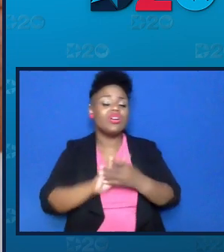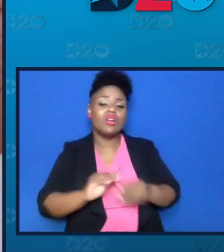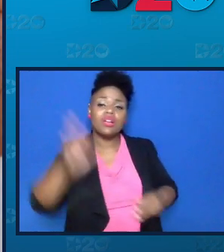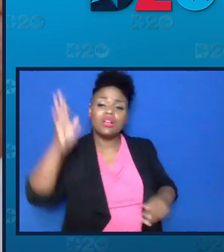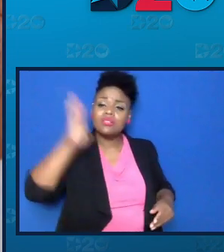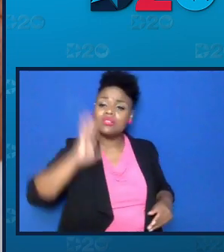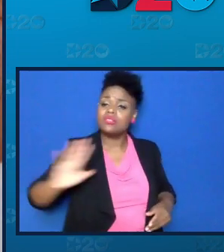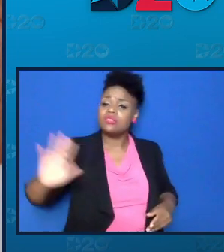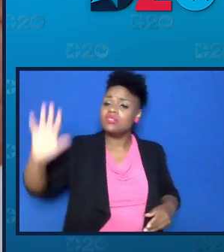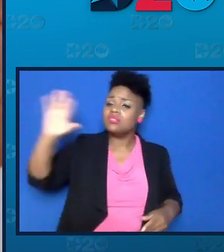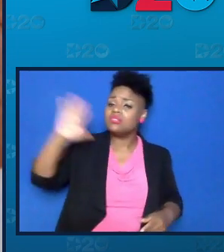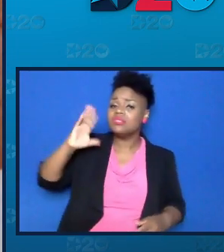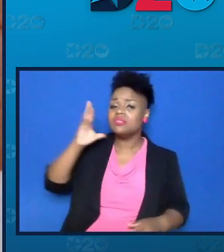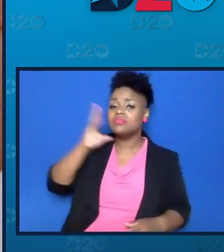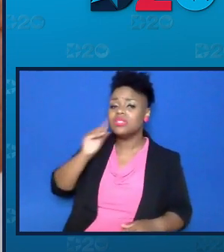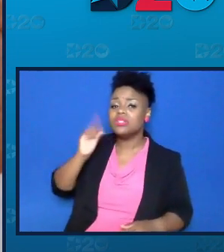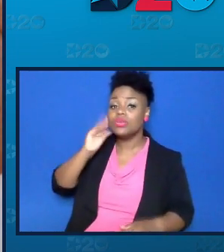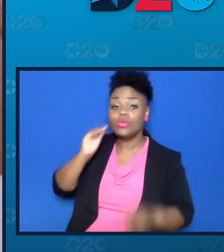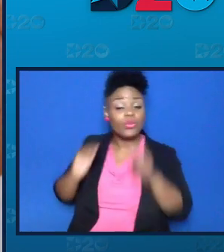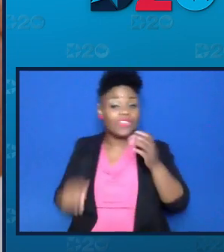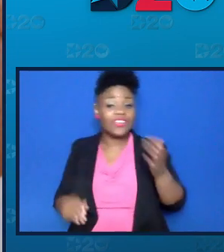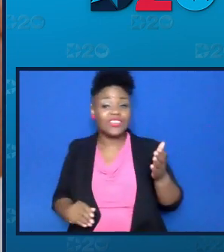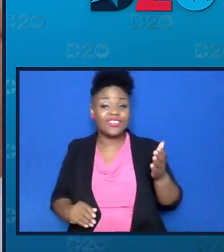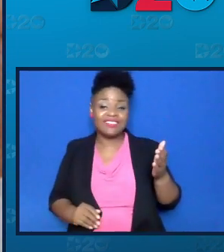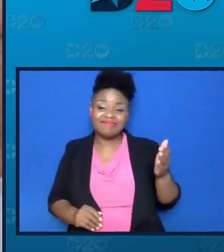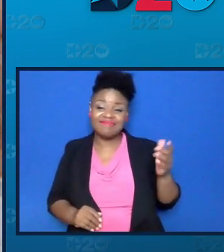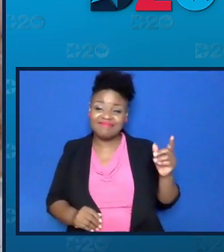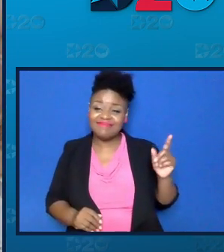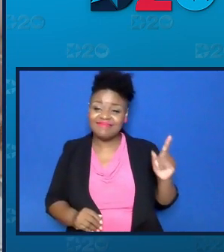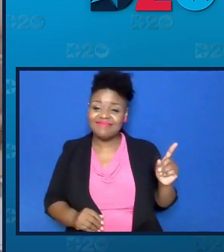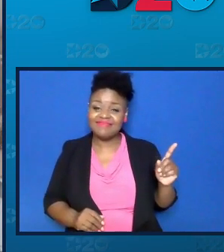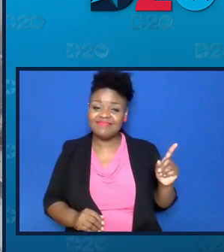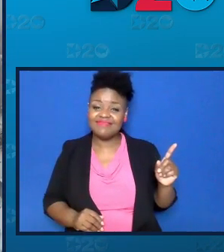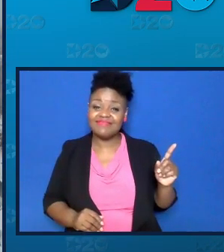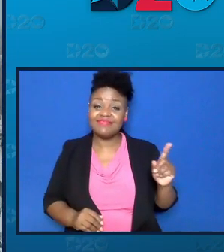And he was there, answering the call.